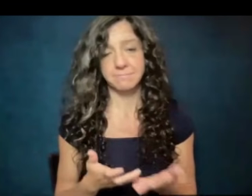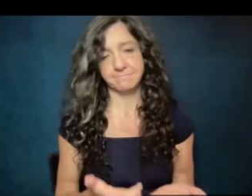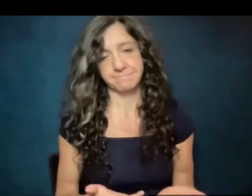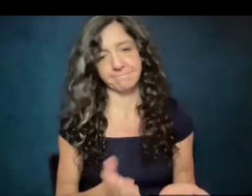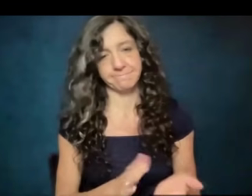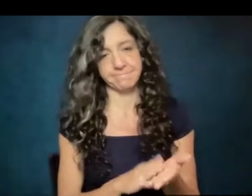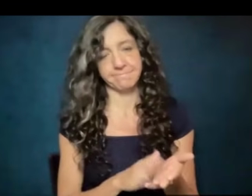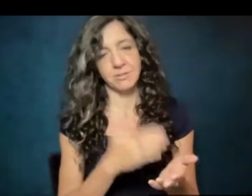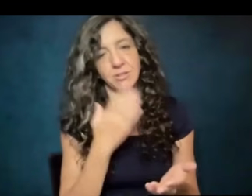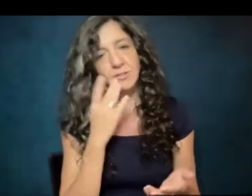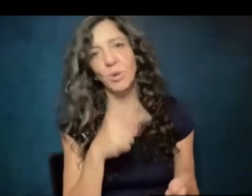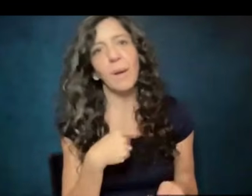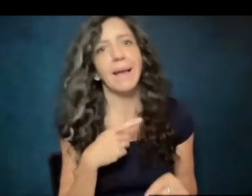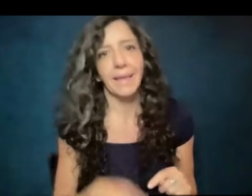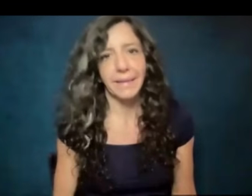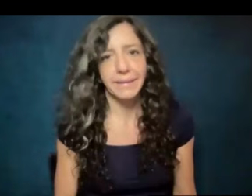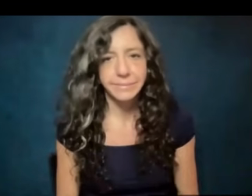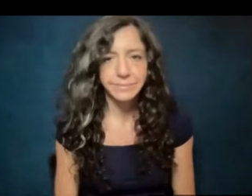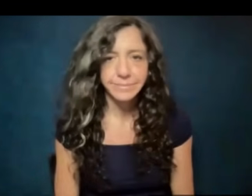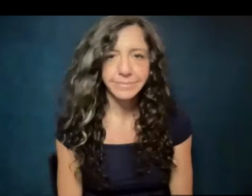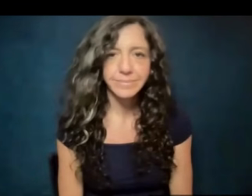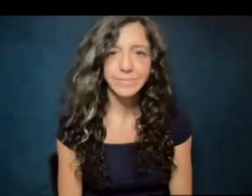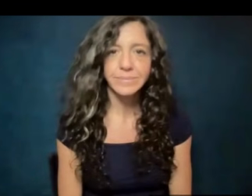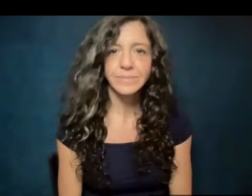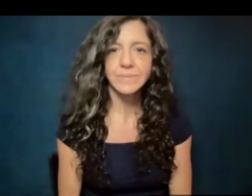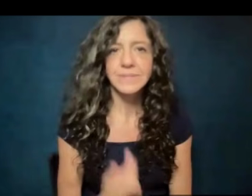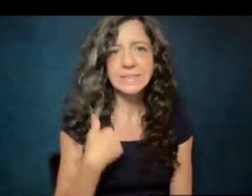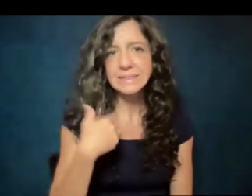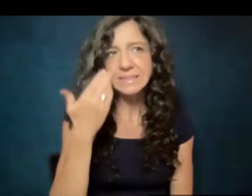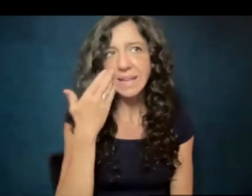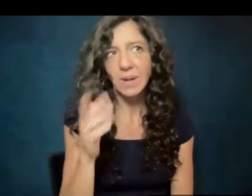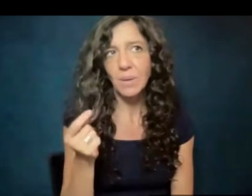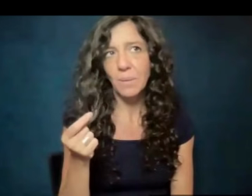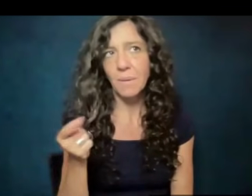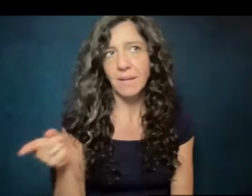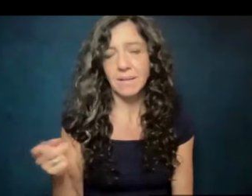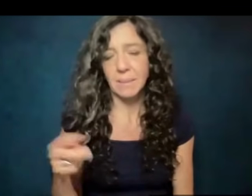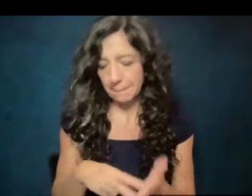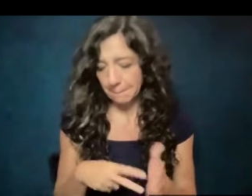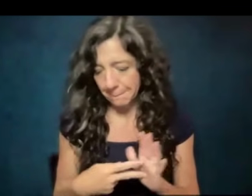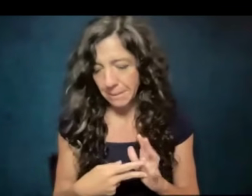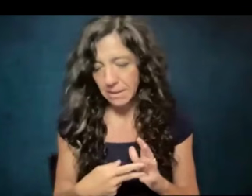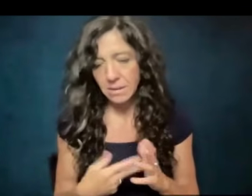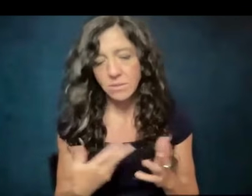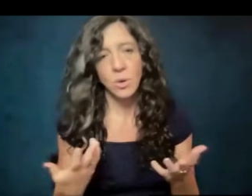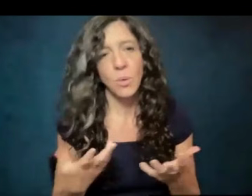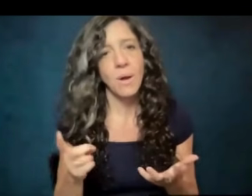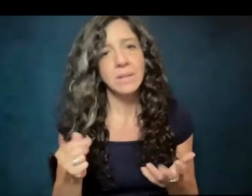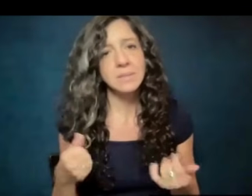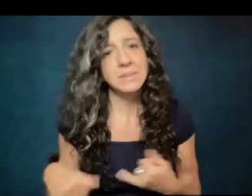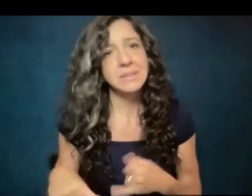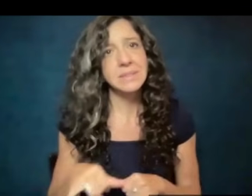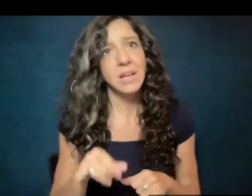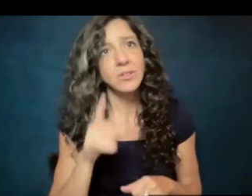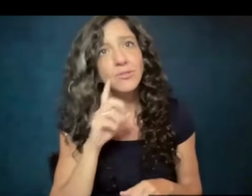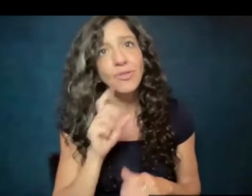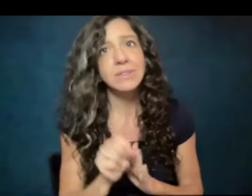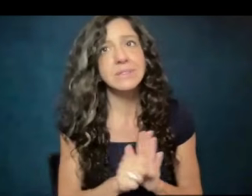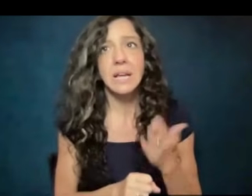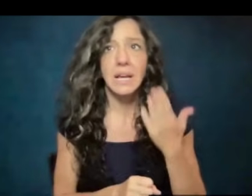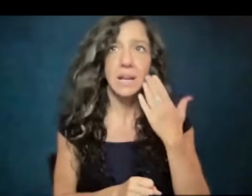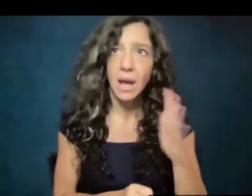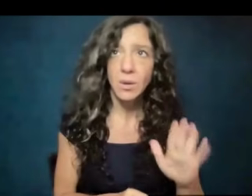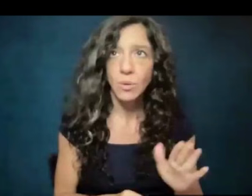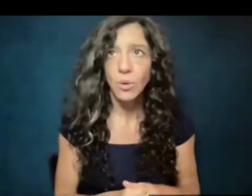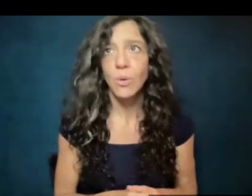good for you. I can't. So I do not know what disability standards are going to be used by the states. I'm